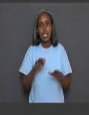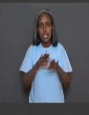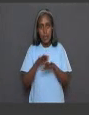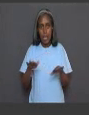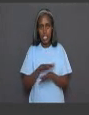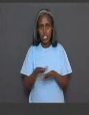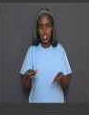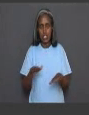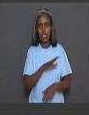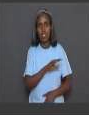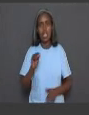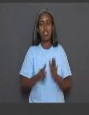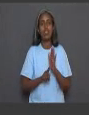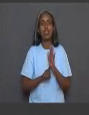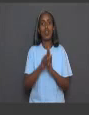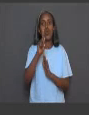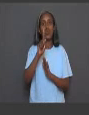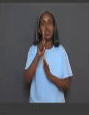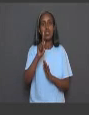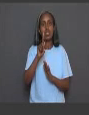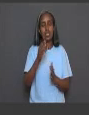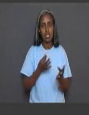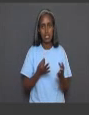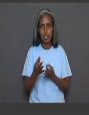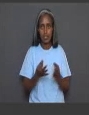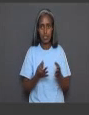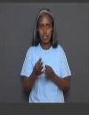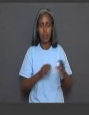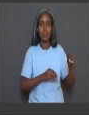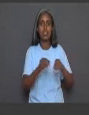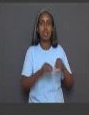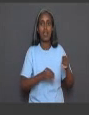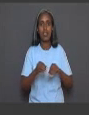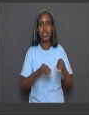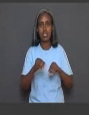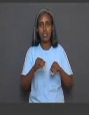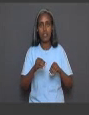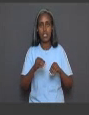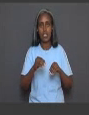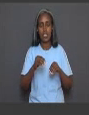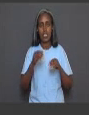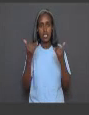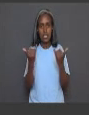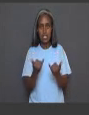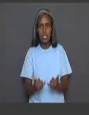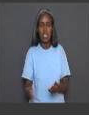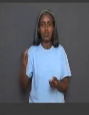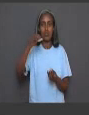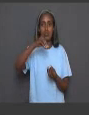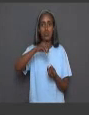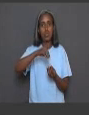Stabilization and growth describes the activities designed to